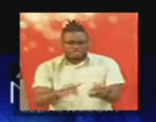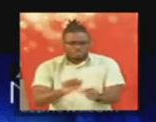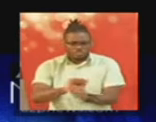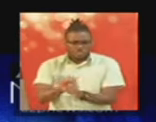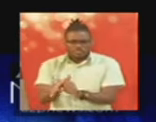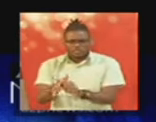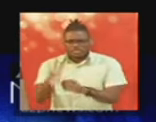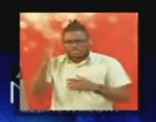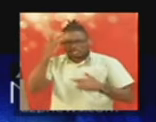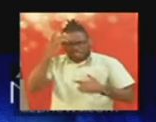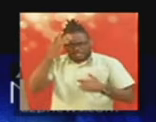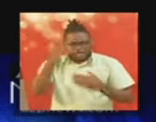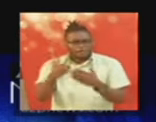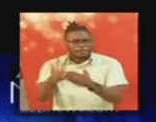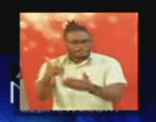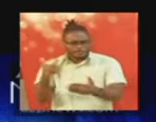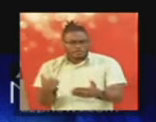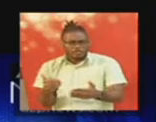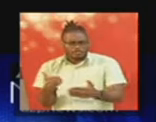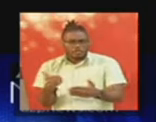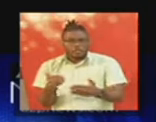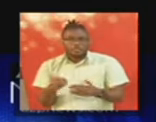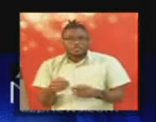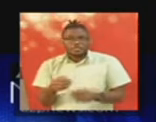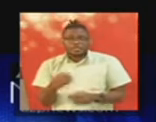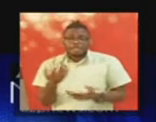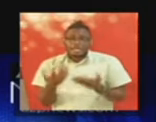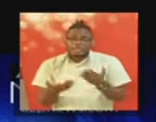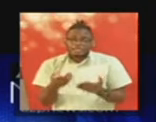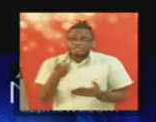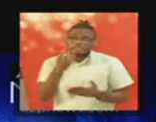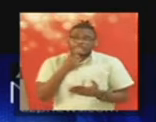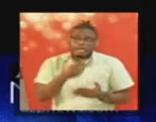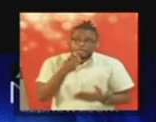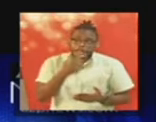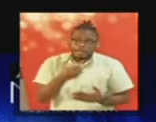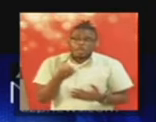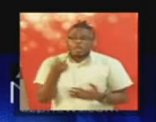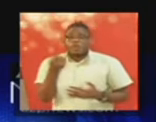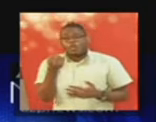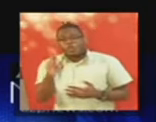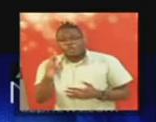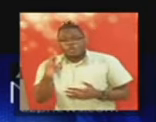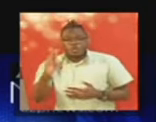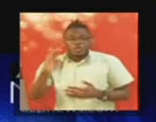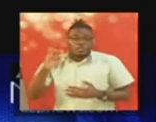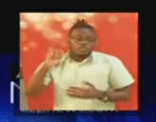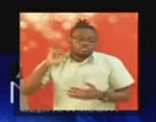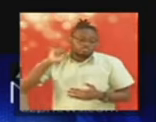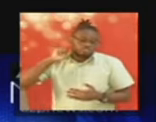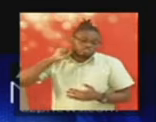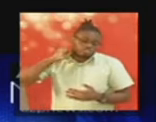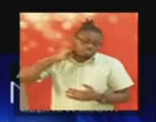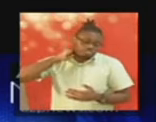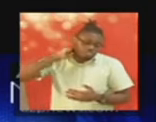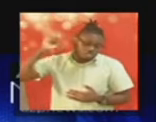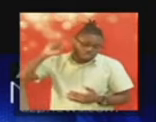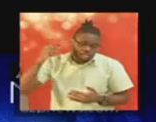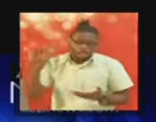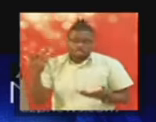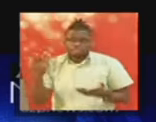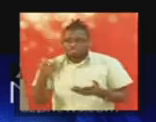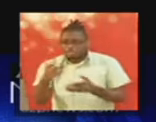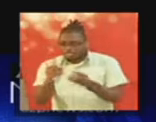had either diabetes or hypertension. Can you explain why is that so? Is it because